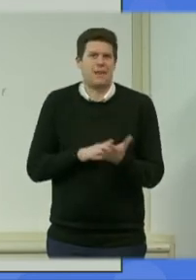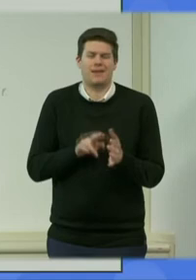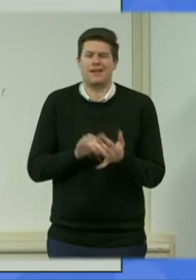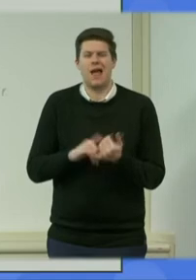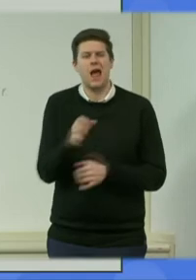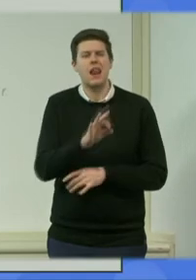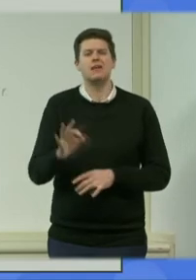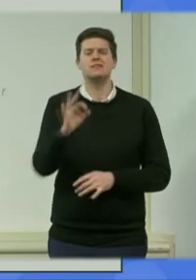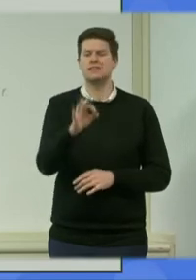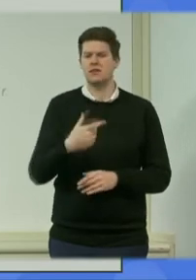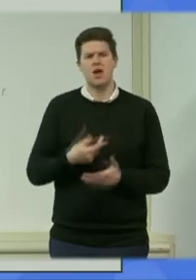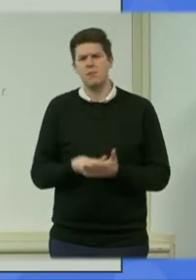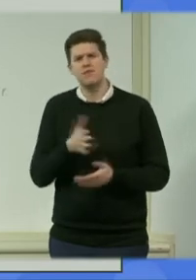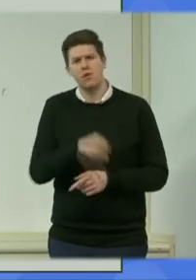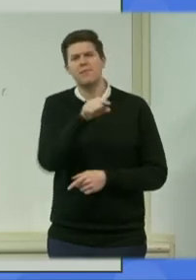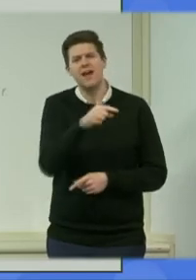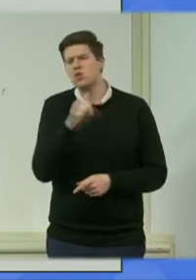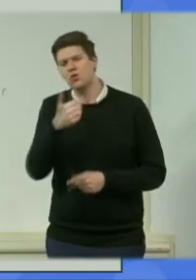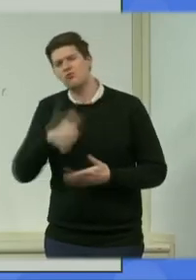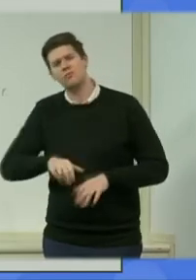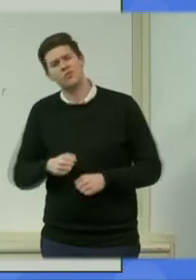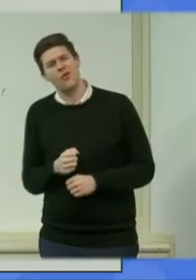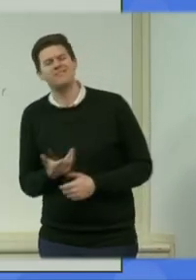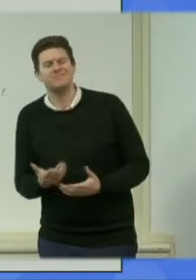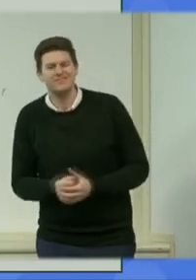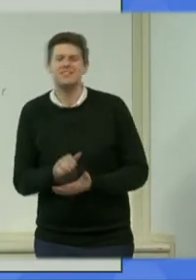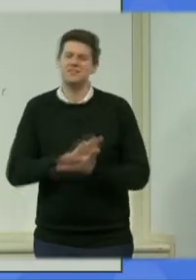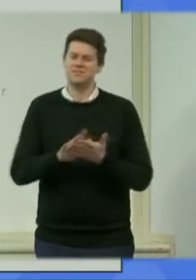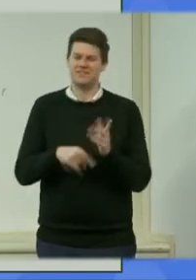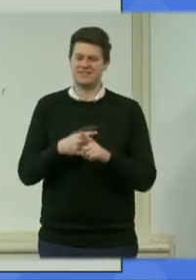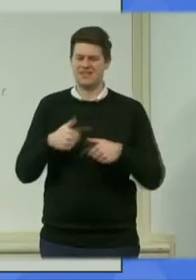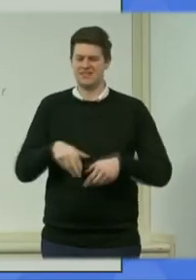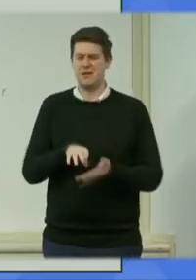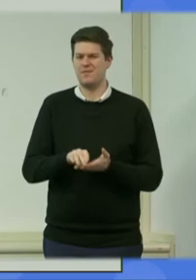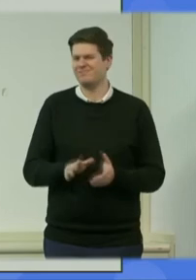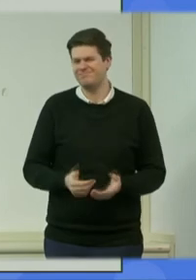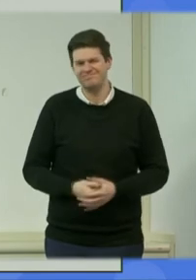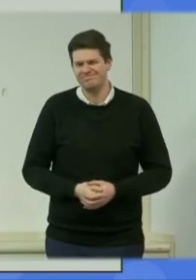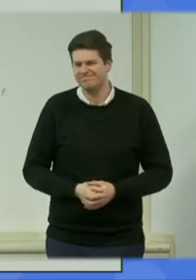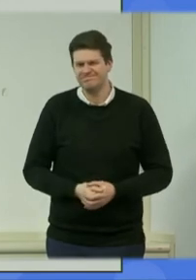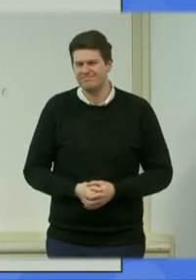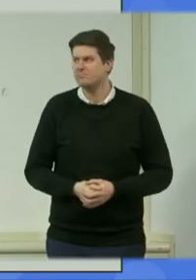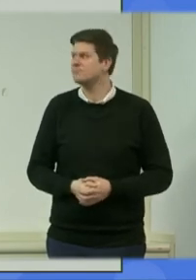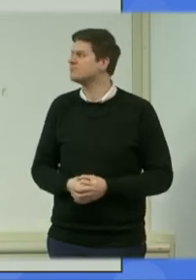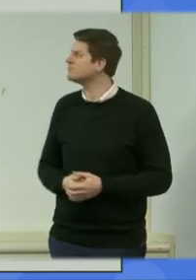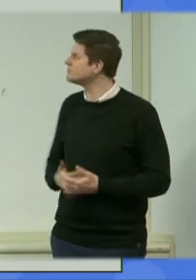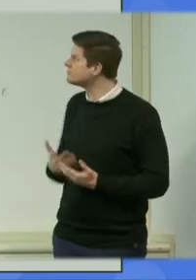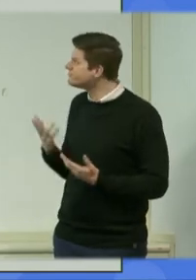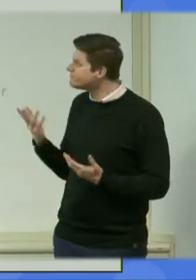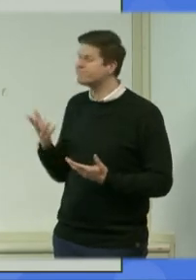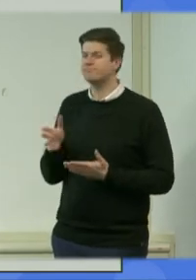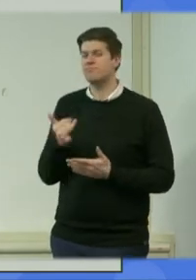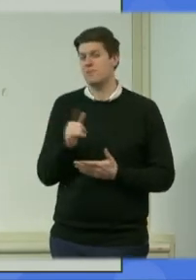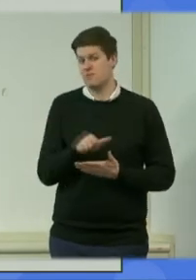Scotland. It's a lot harder to kind of pick up your house and move it to the Cayman Islands, unless you have a boat. But that might mean